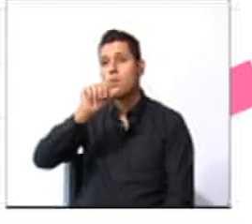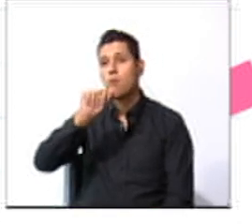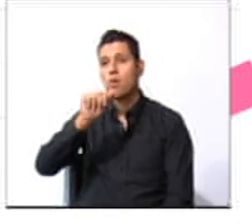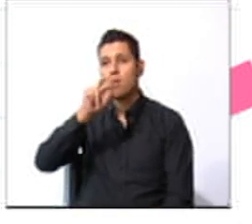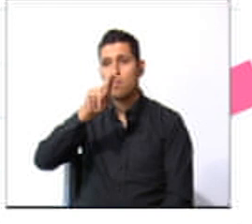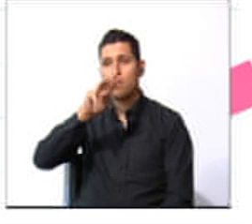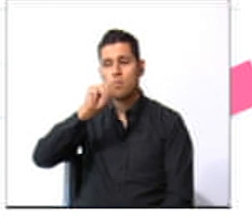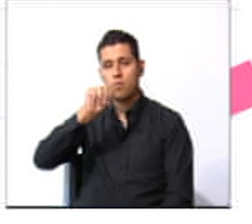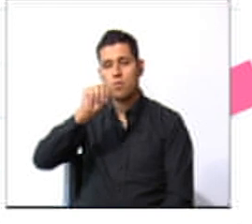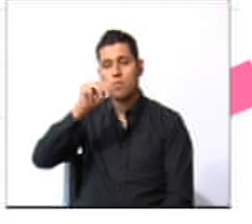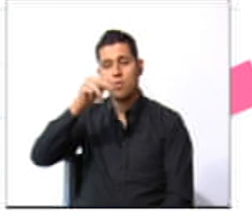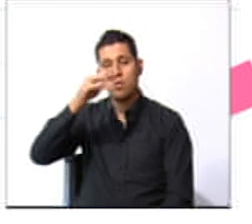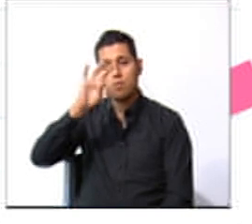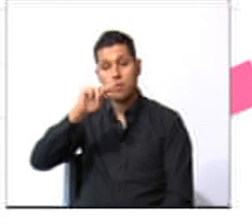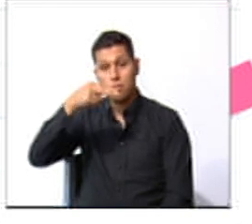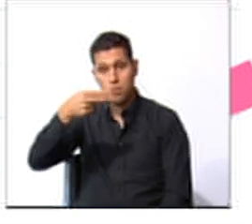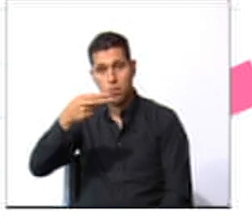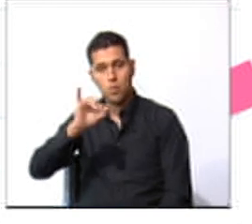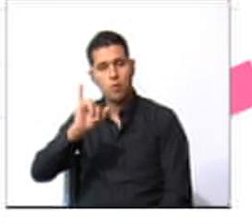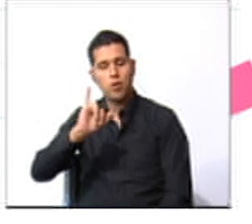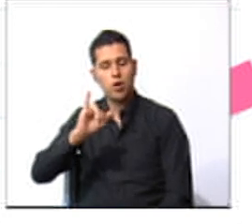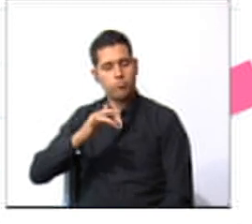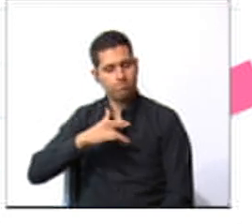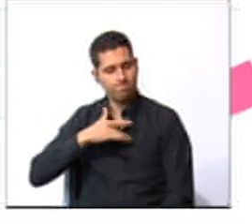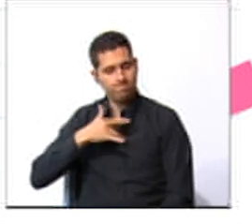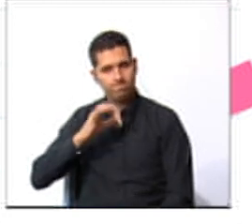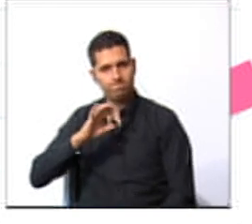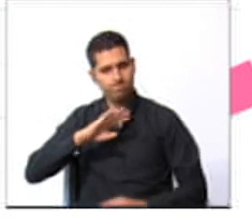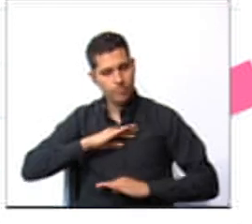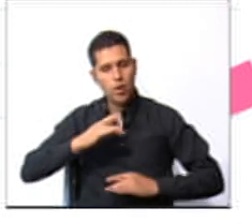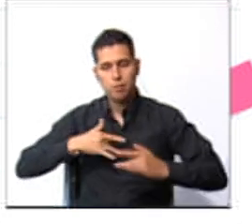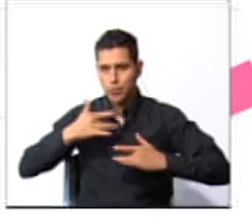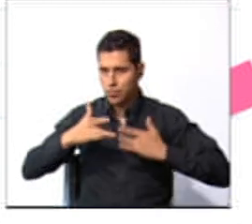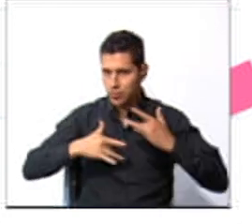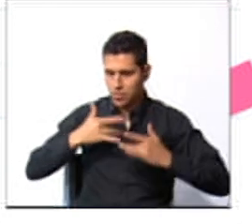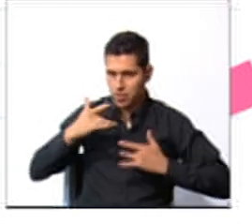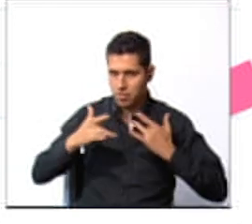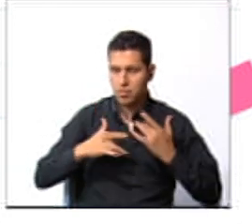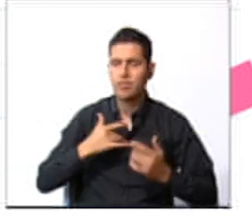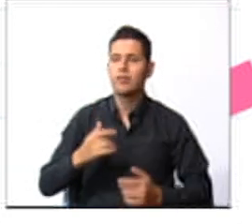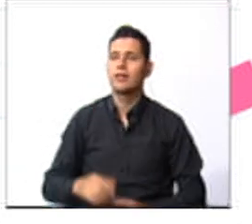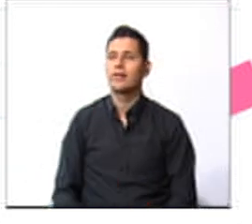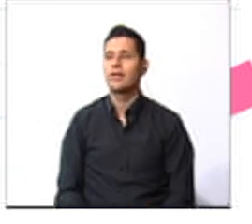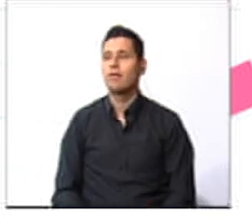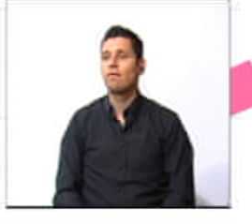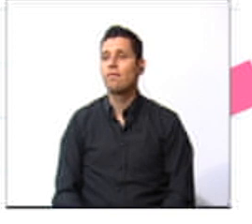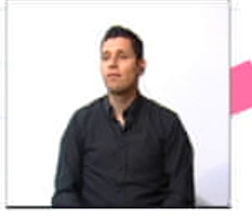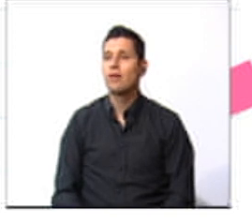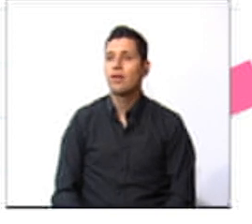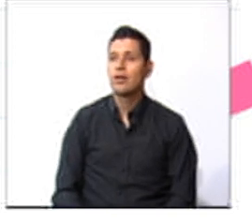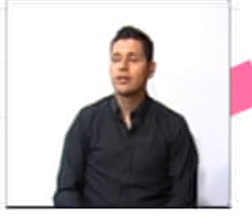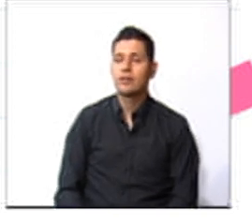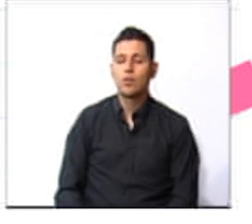comfortable emotion. Nature lovers, a person who loves nature like me, I